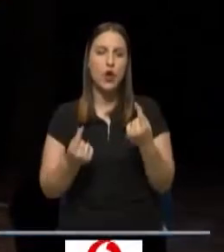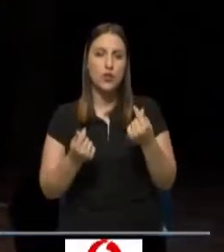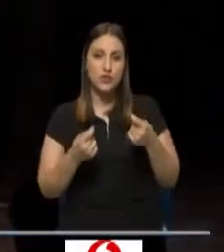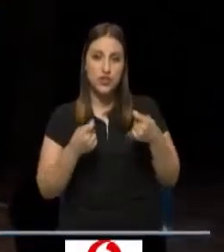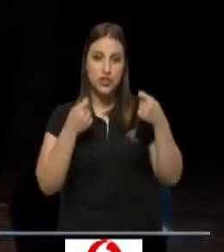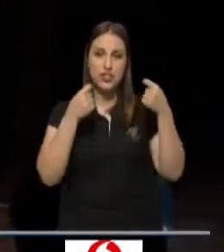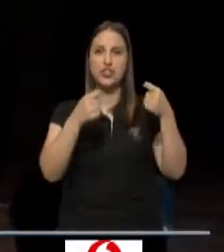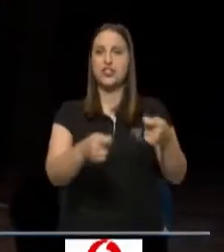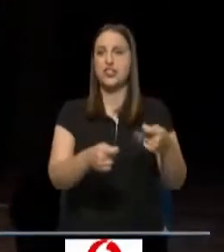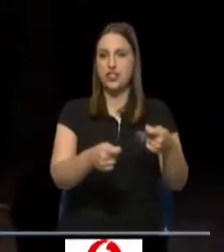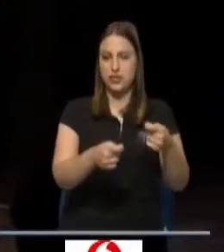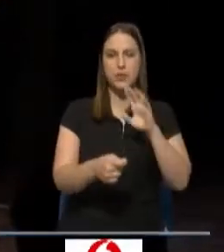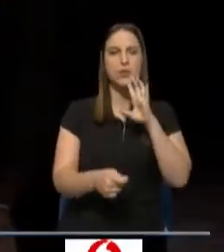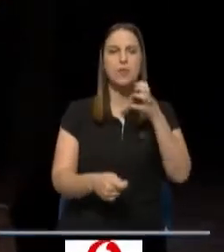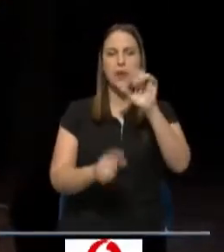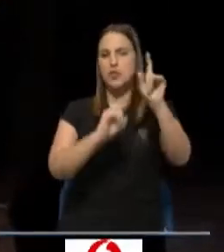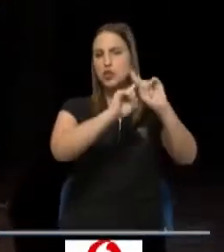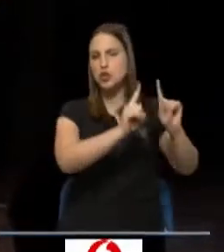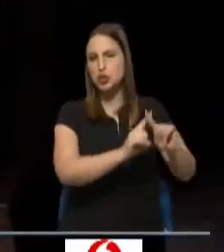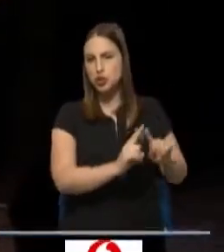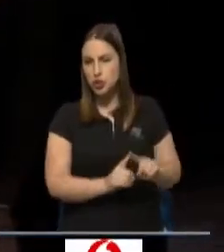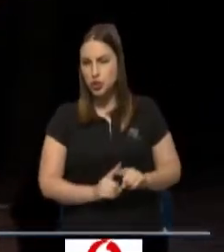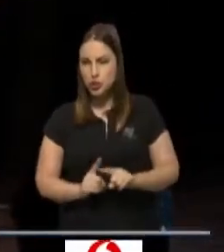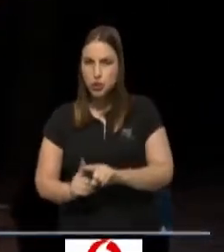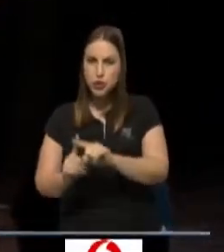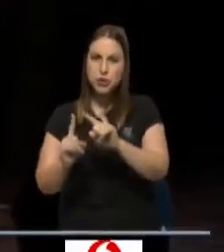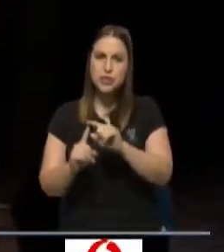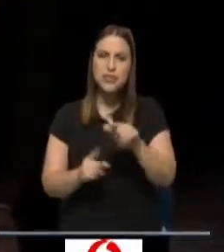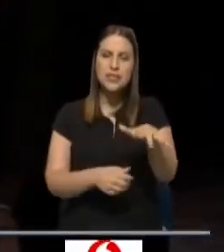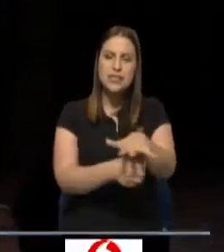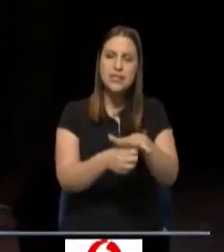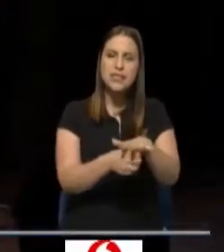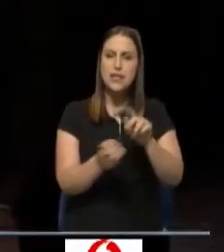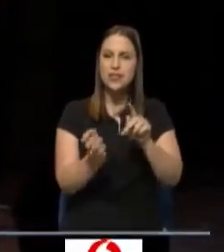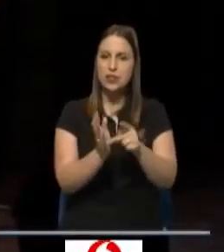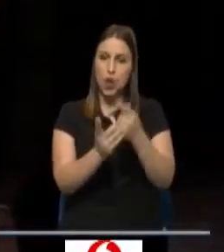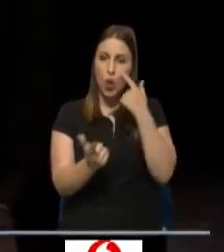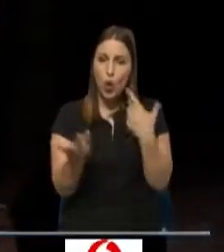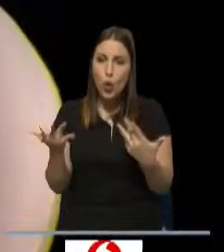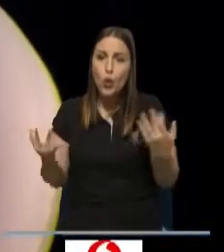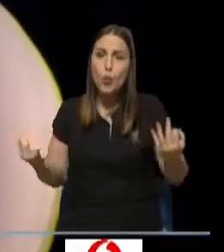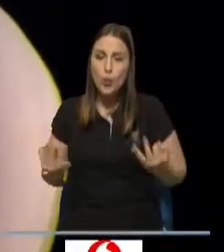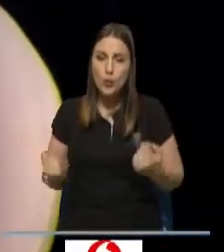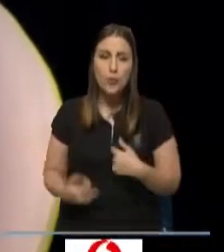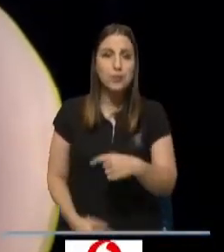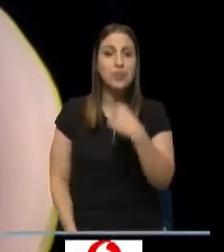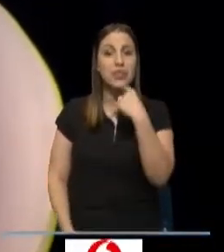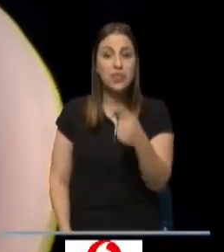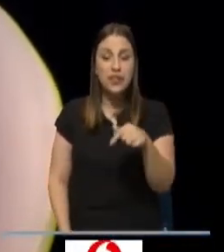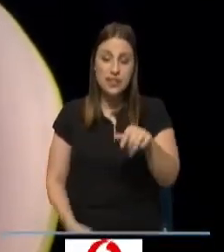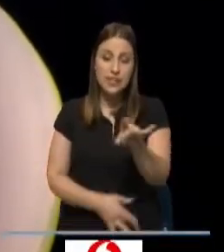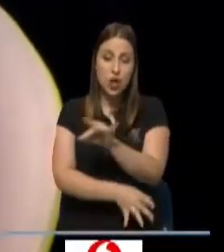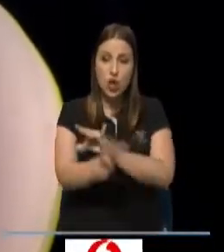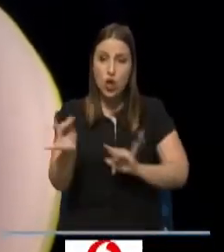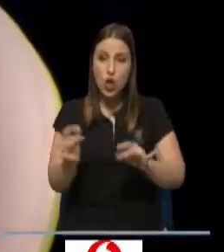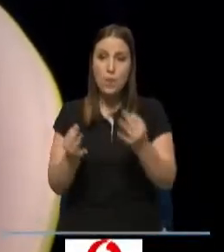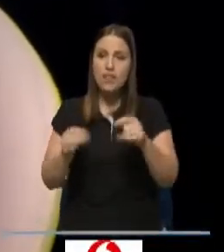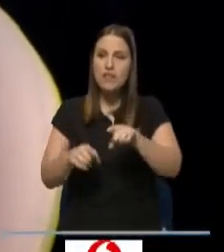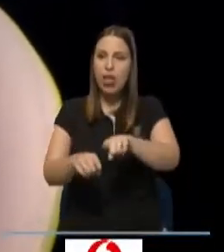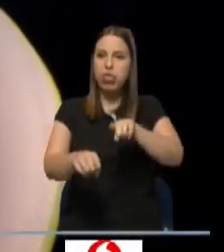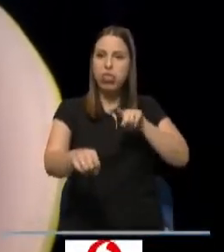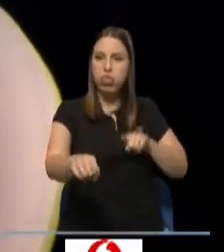made a comparison with the investment made in different countries and different continents and technological areas. And he talked about the fact